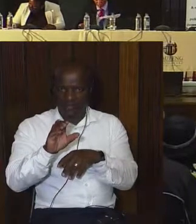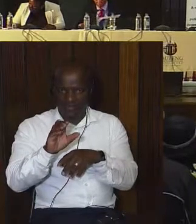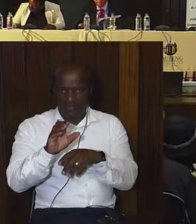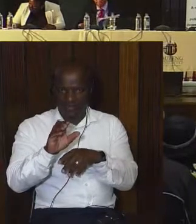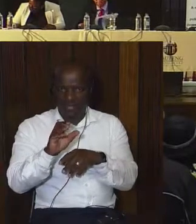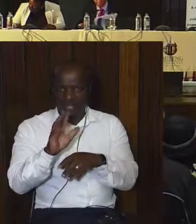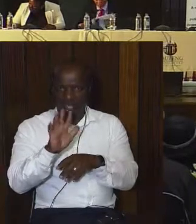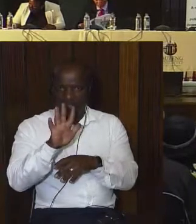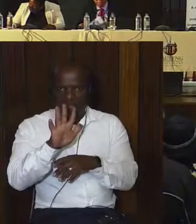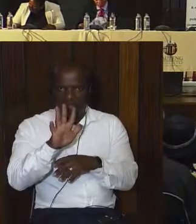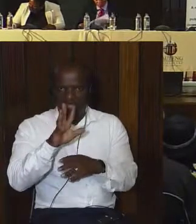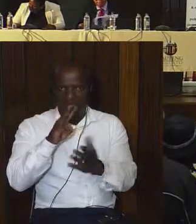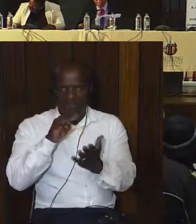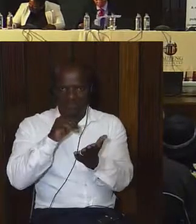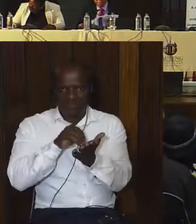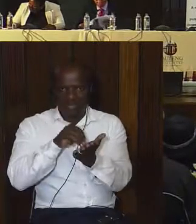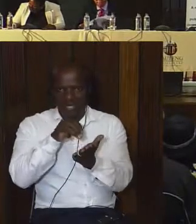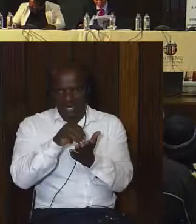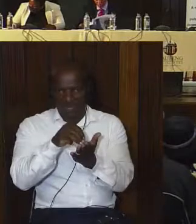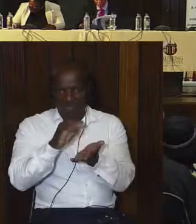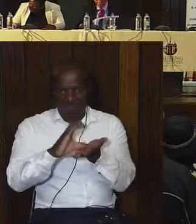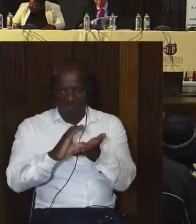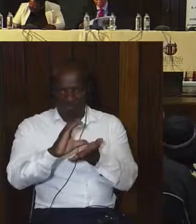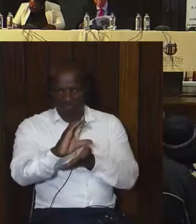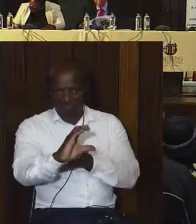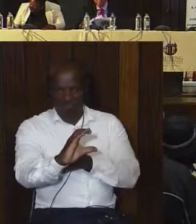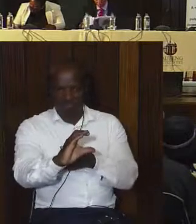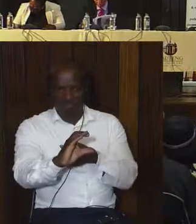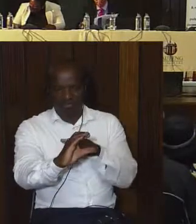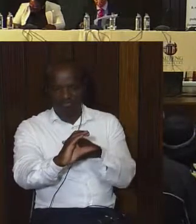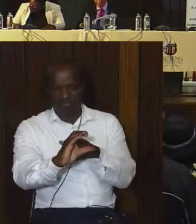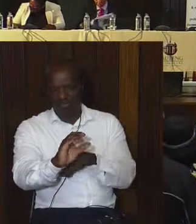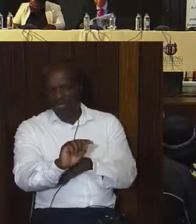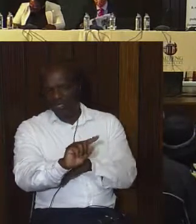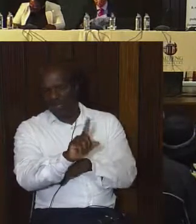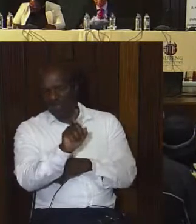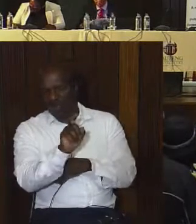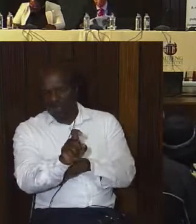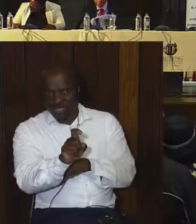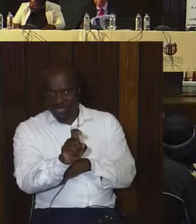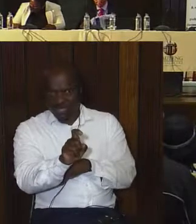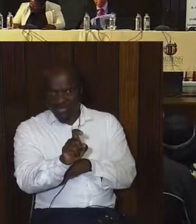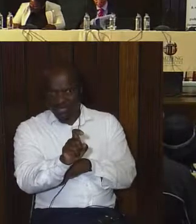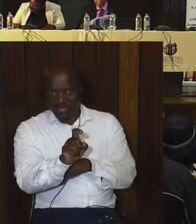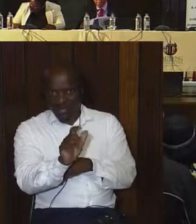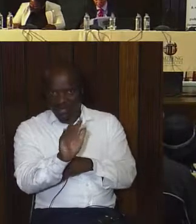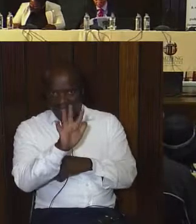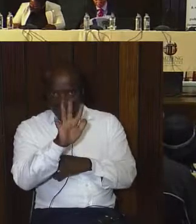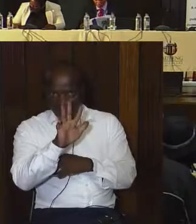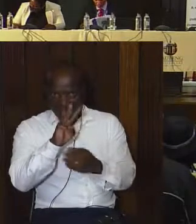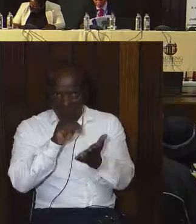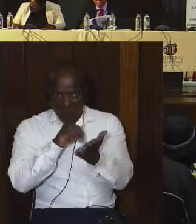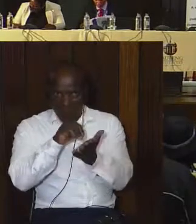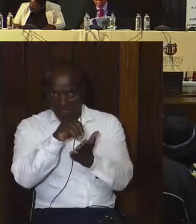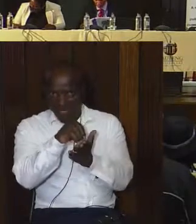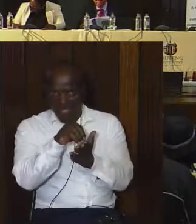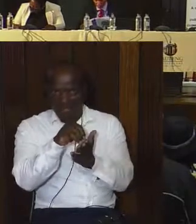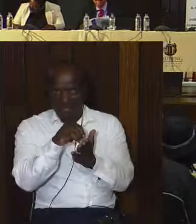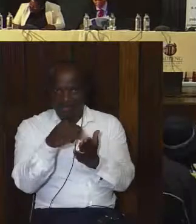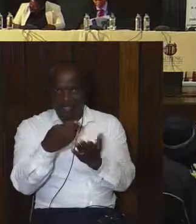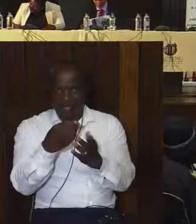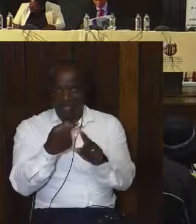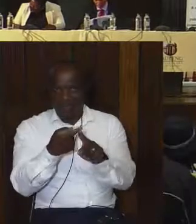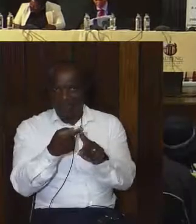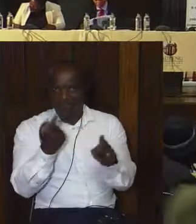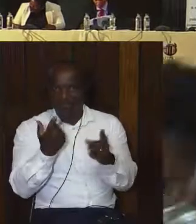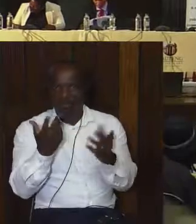been used or is going to be used. So my question was, this 5 million rand would then come from